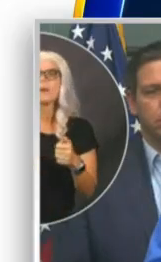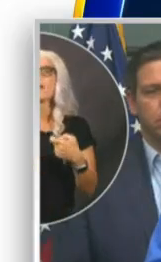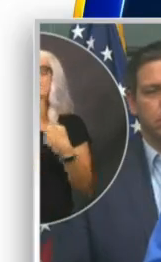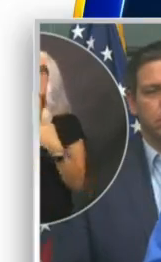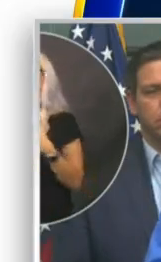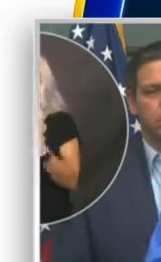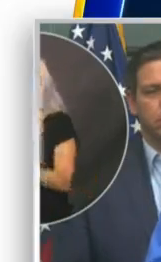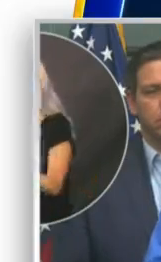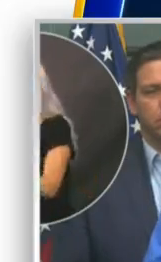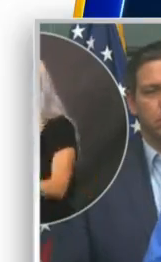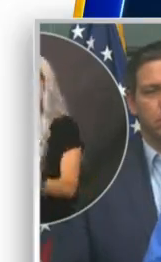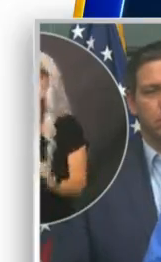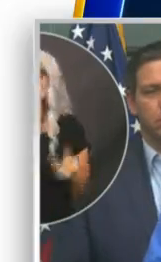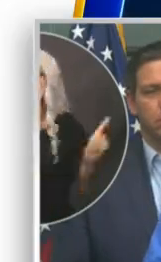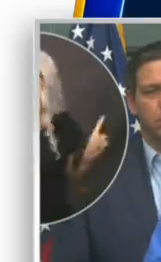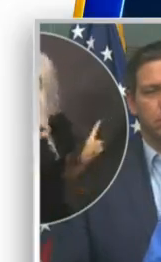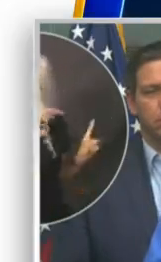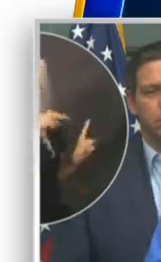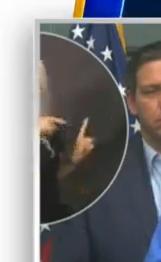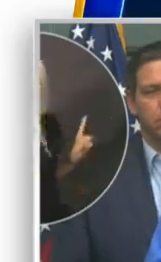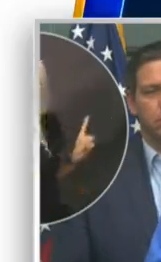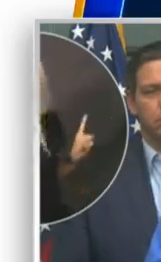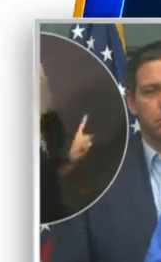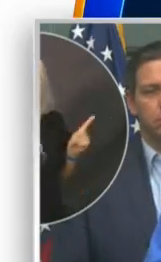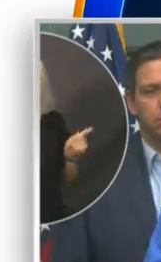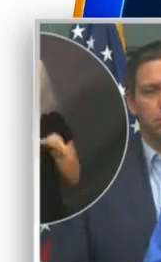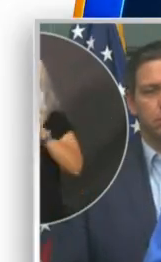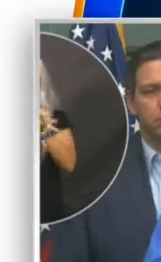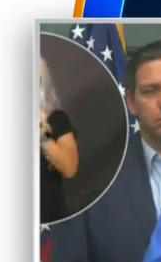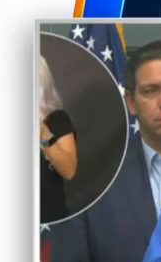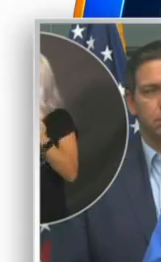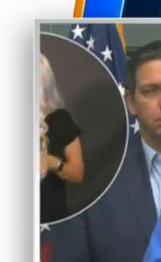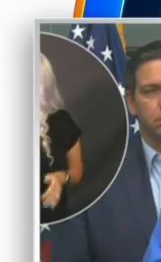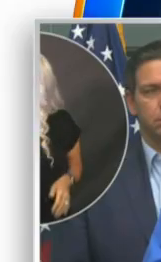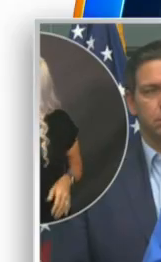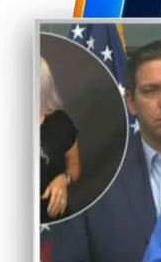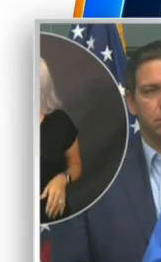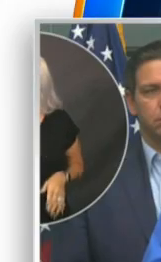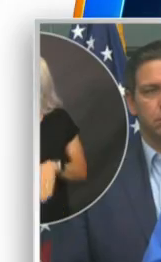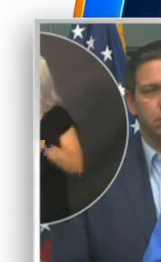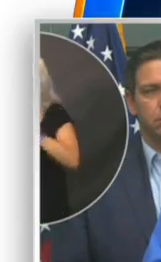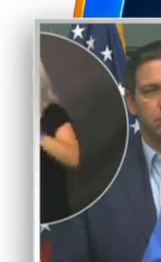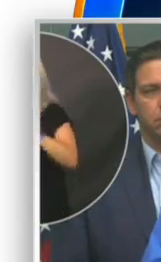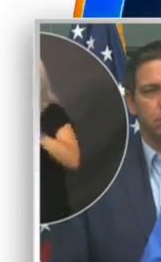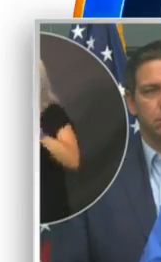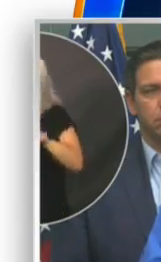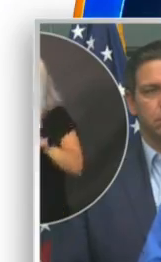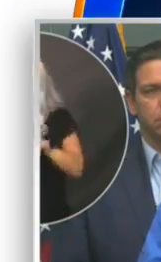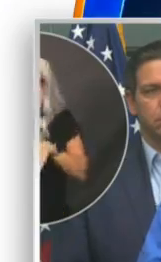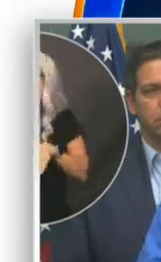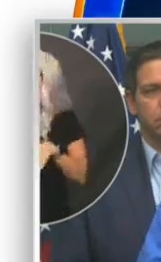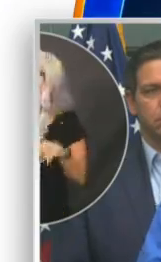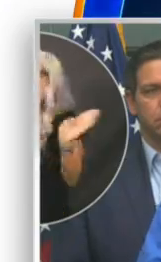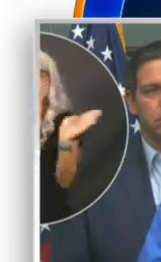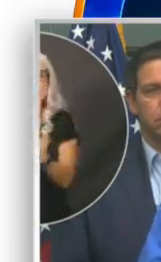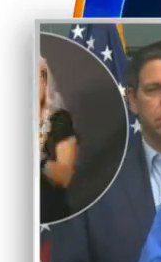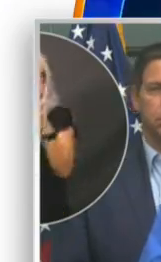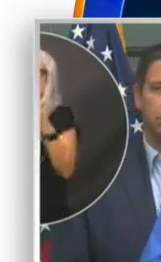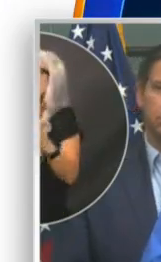has already mentioned, if you're in the Southwest Florida area, you should make the same preparations as if it is a tornado going over your